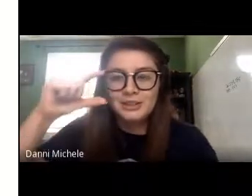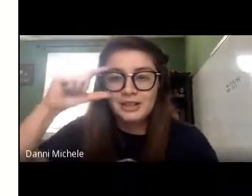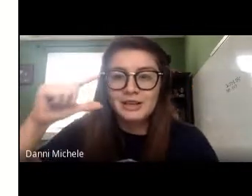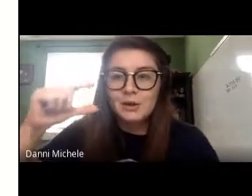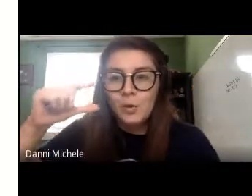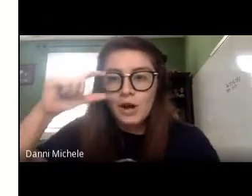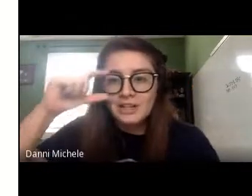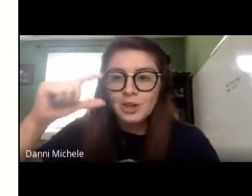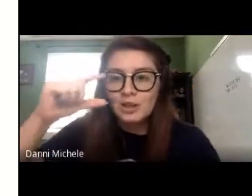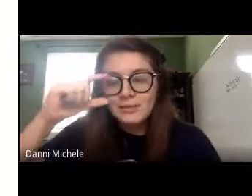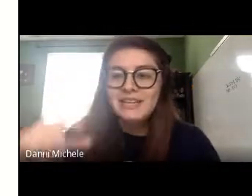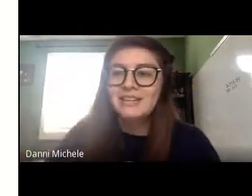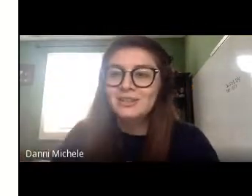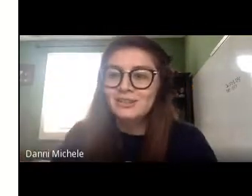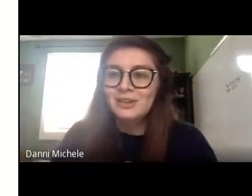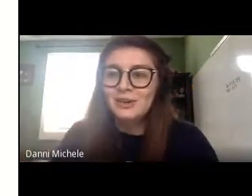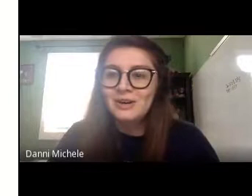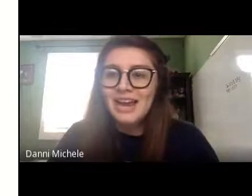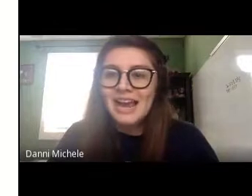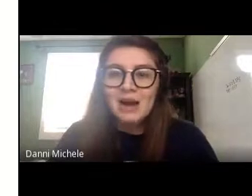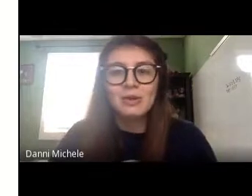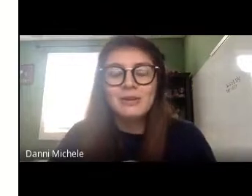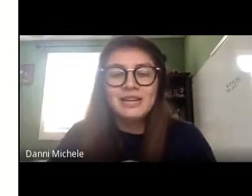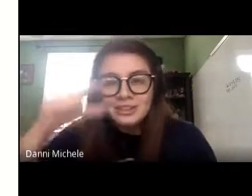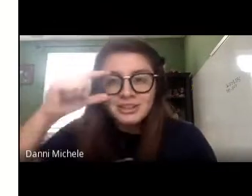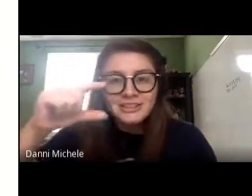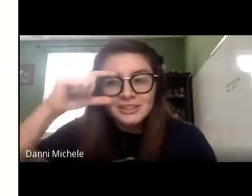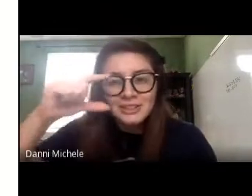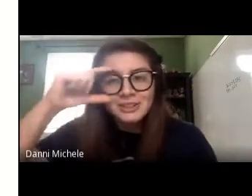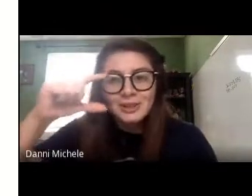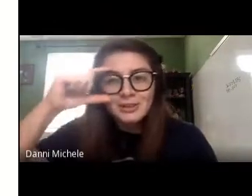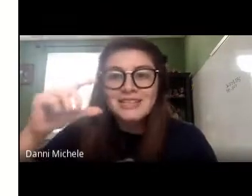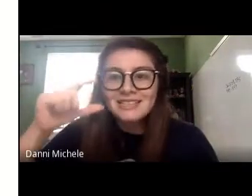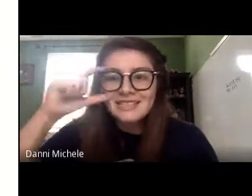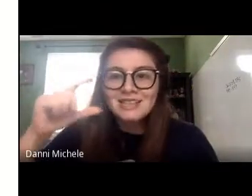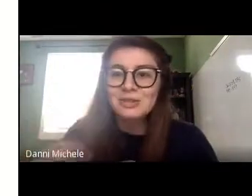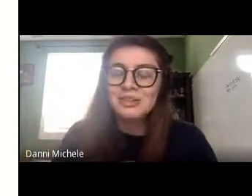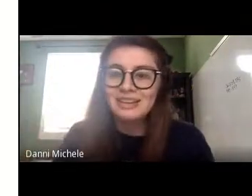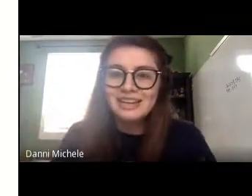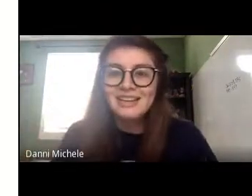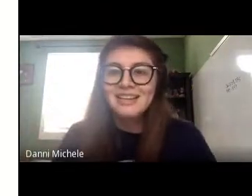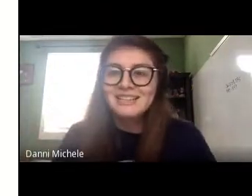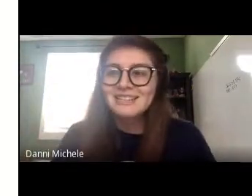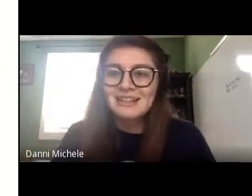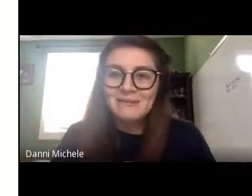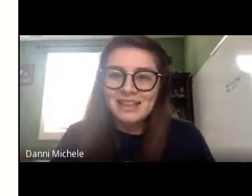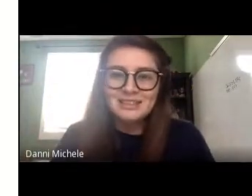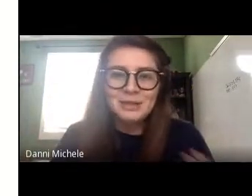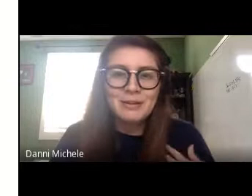how she would call that she like wanted to talk to me or, you know, hang out with me, and she'd start doing this because that's how she could